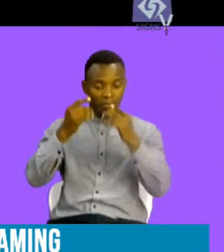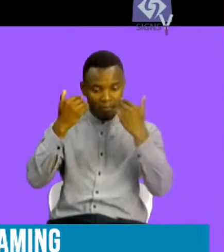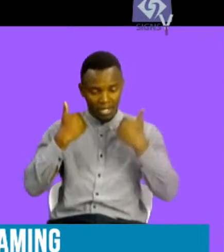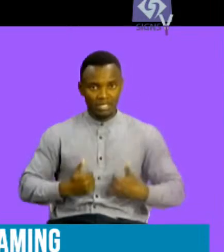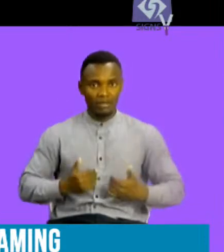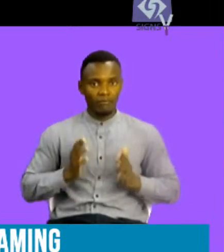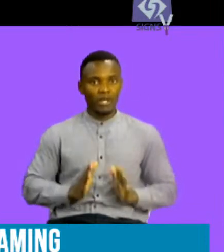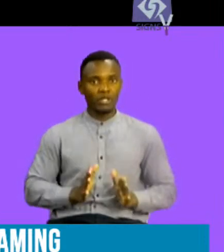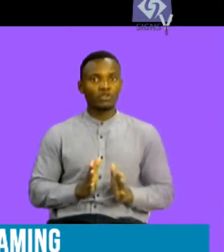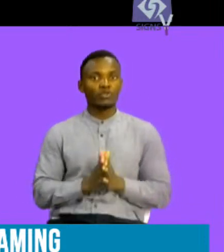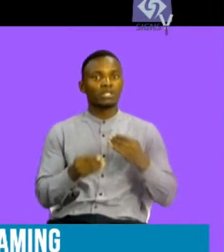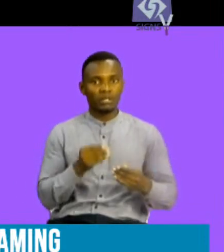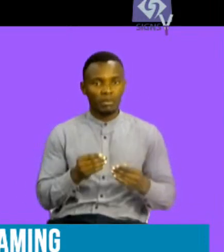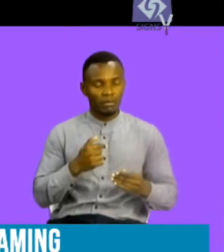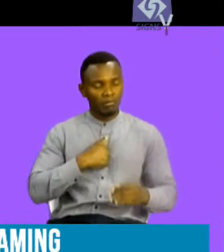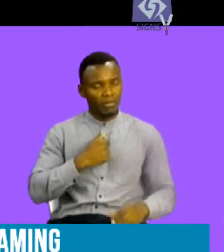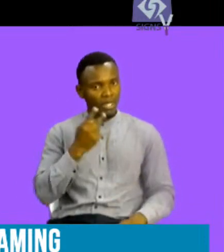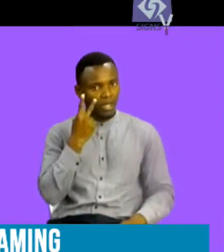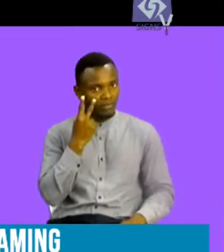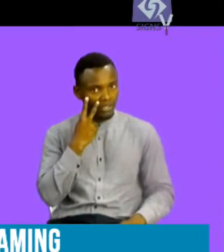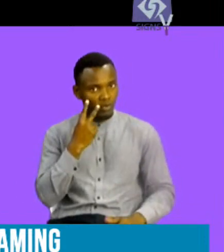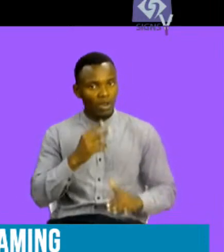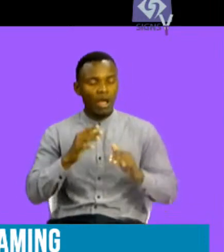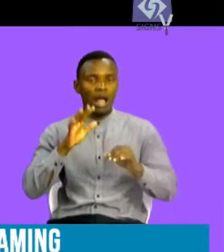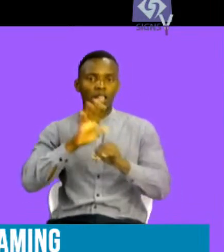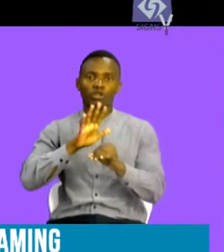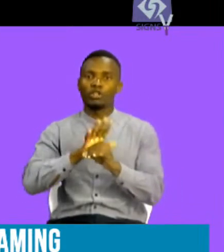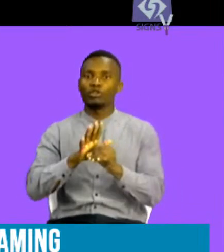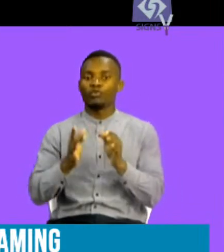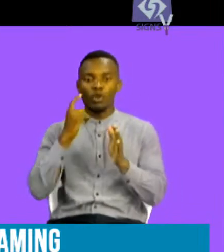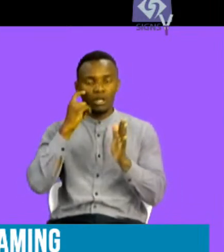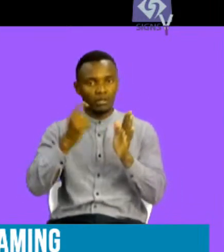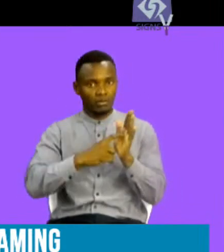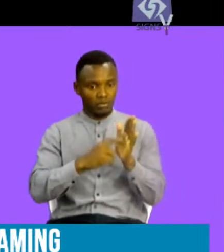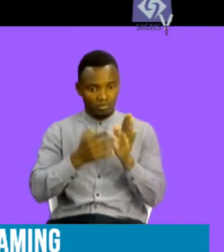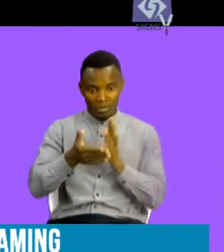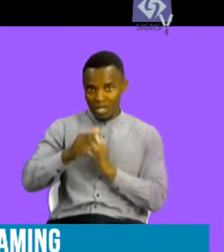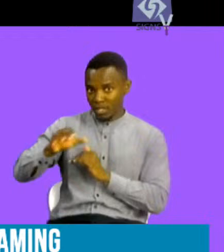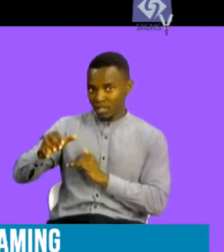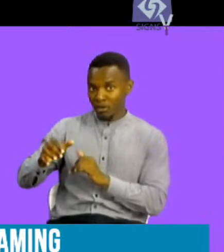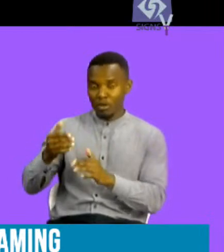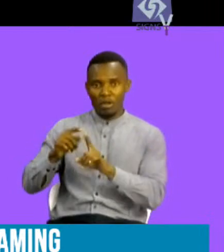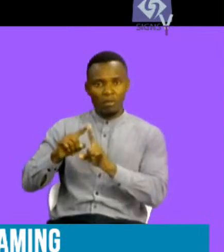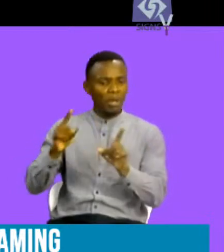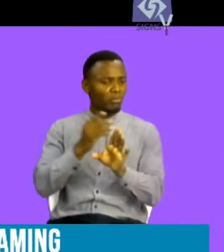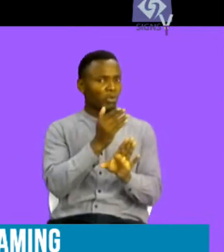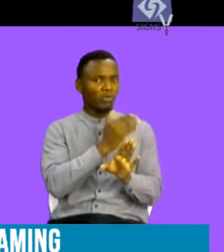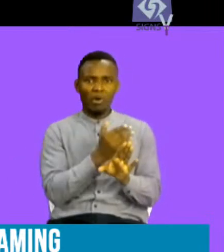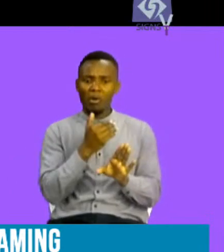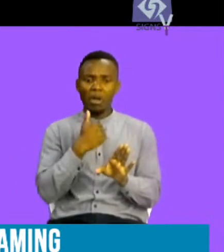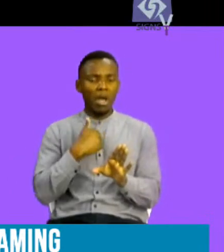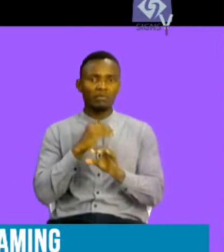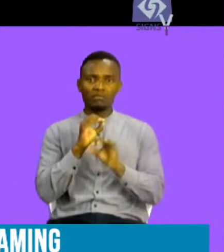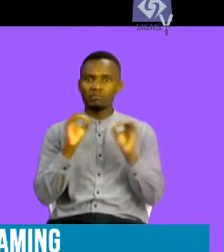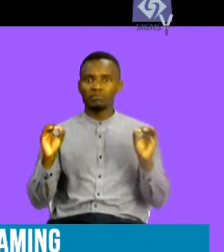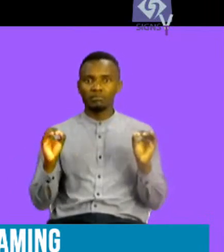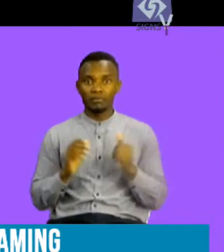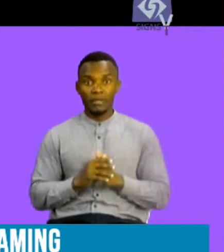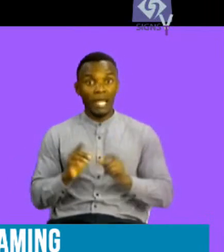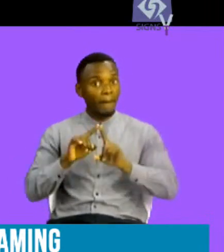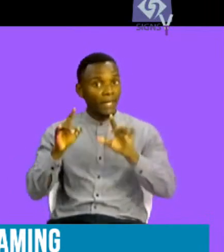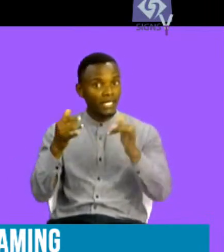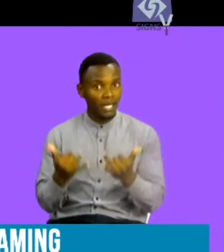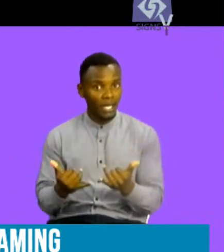disability, I've seen a lot of recognition with the county. Yes. There before, there was nothing that was known that much. Yeah. But right